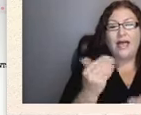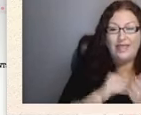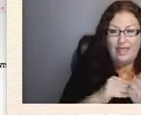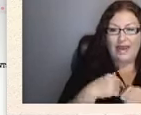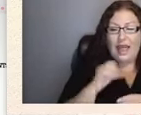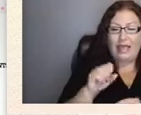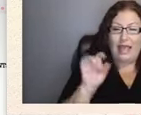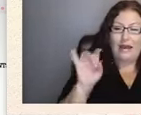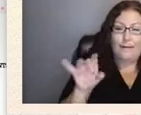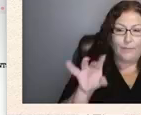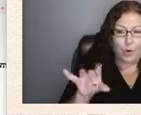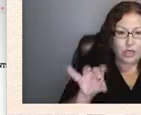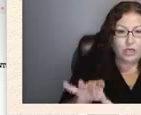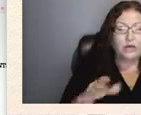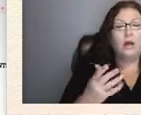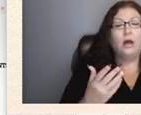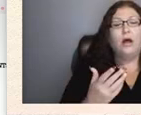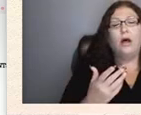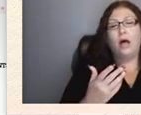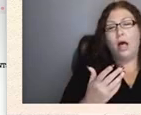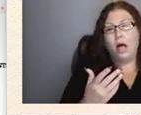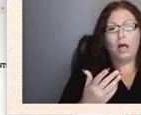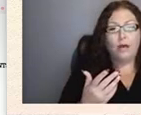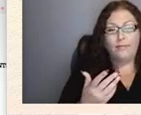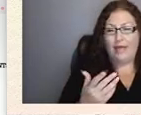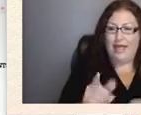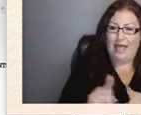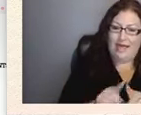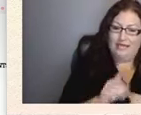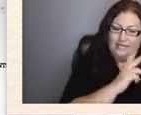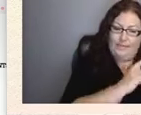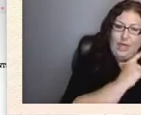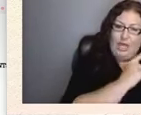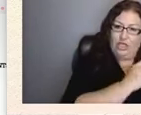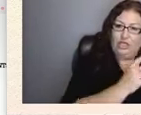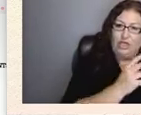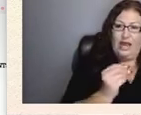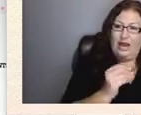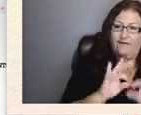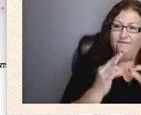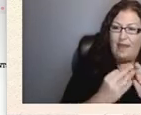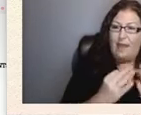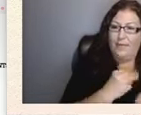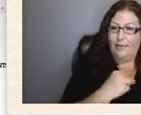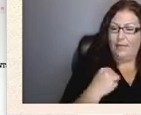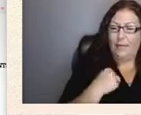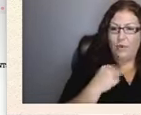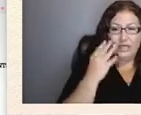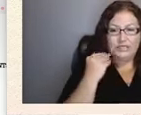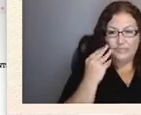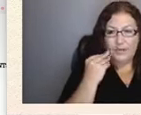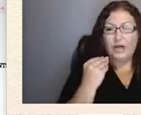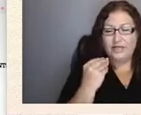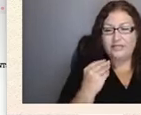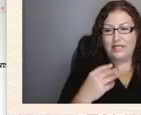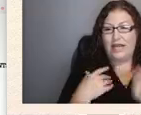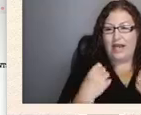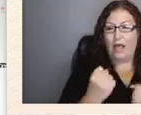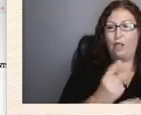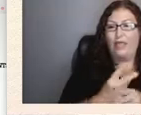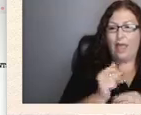as a patient and a family member experiencing healthcare at the